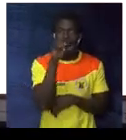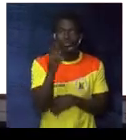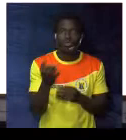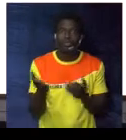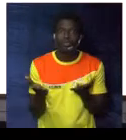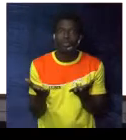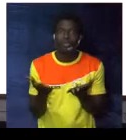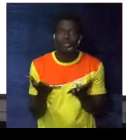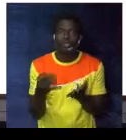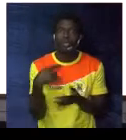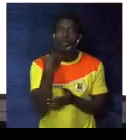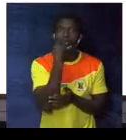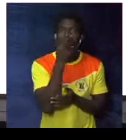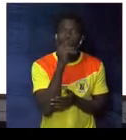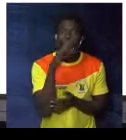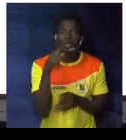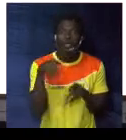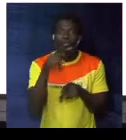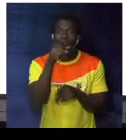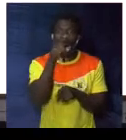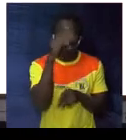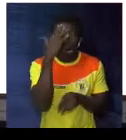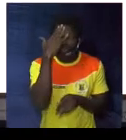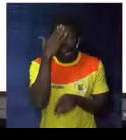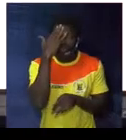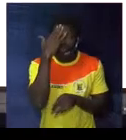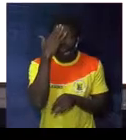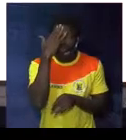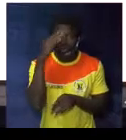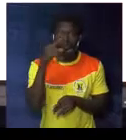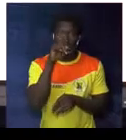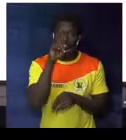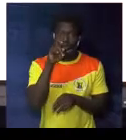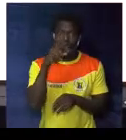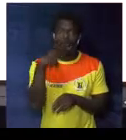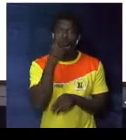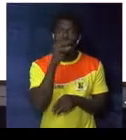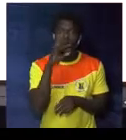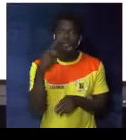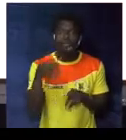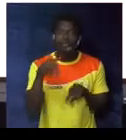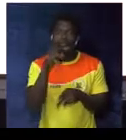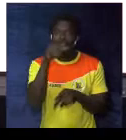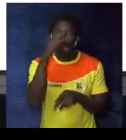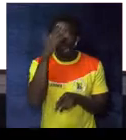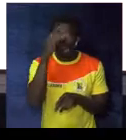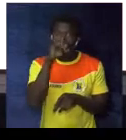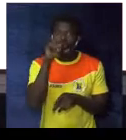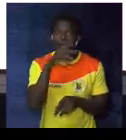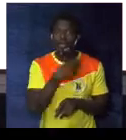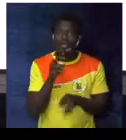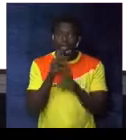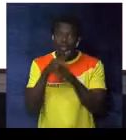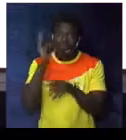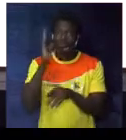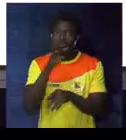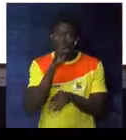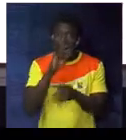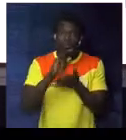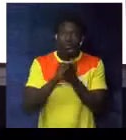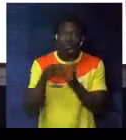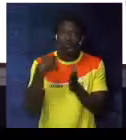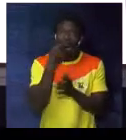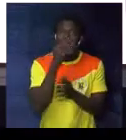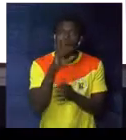here? Who are the people you know? Who are the people you know? And the response will